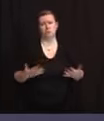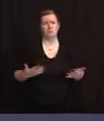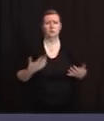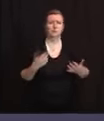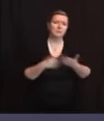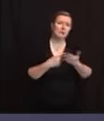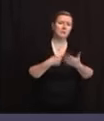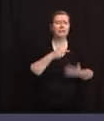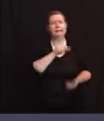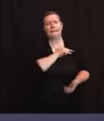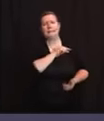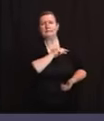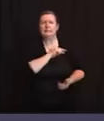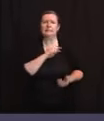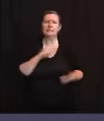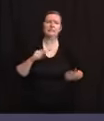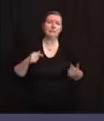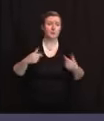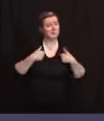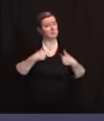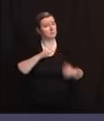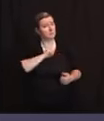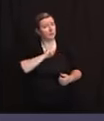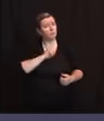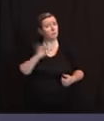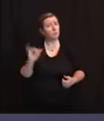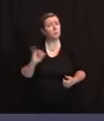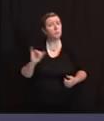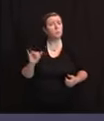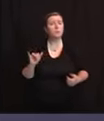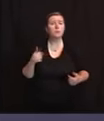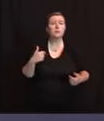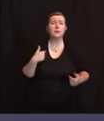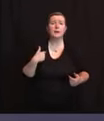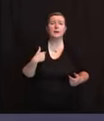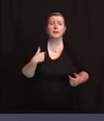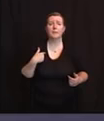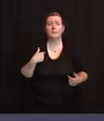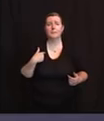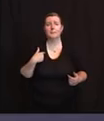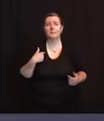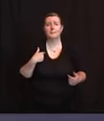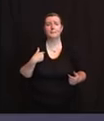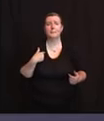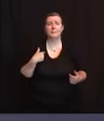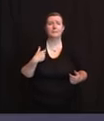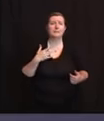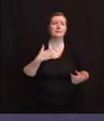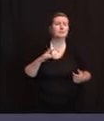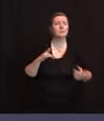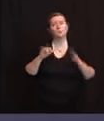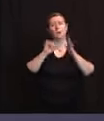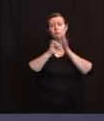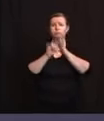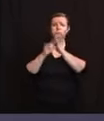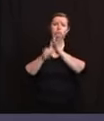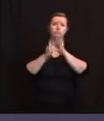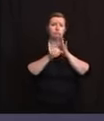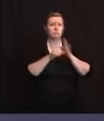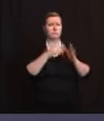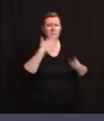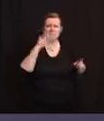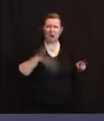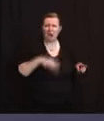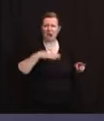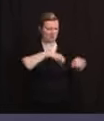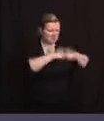folks in this room, including yours truly, you end up getting a disproportionate amount of emphasis on what turns out to be a very small minority of